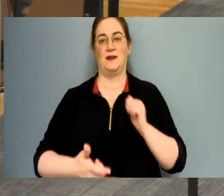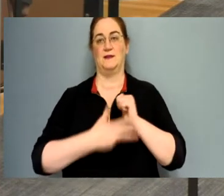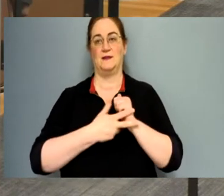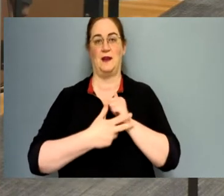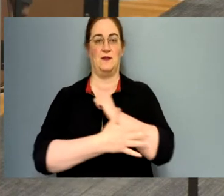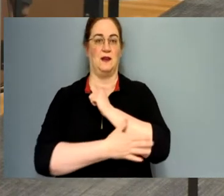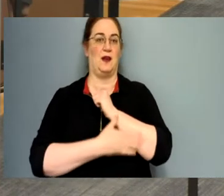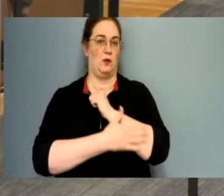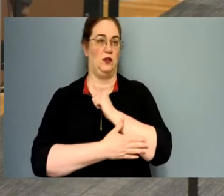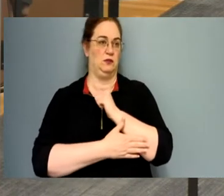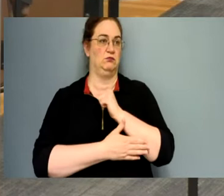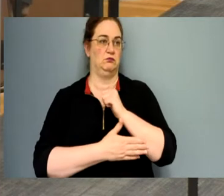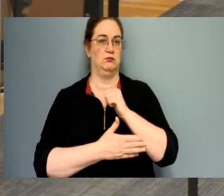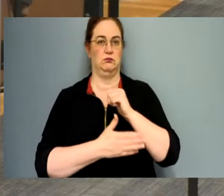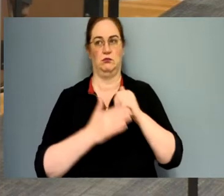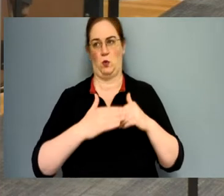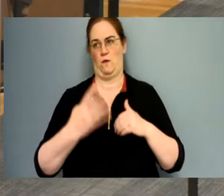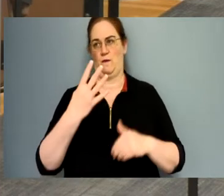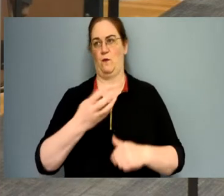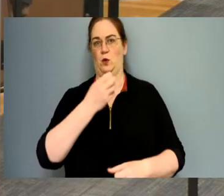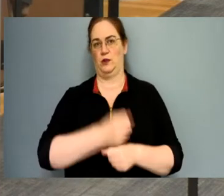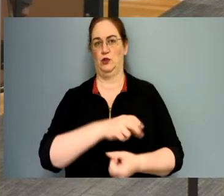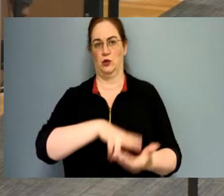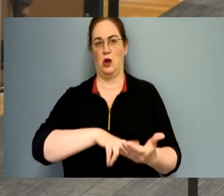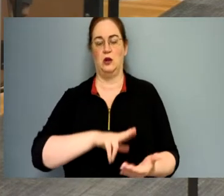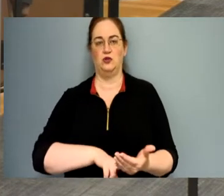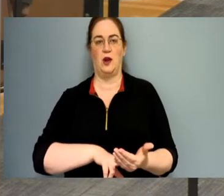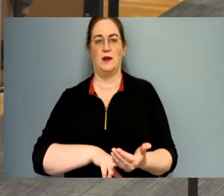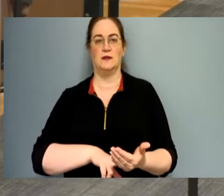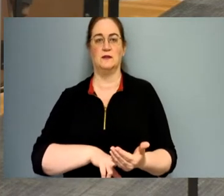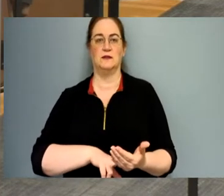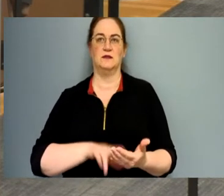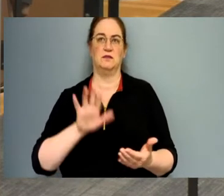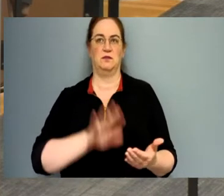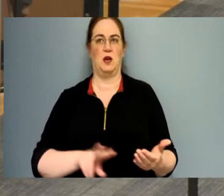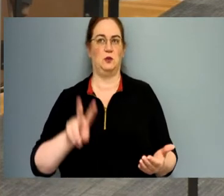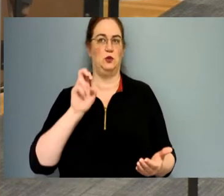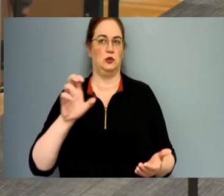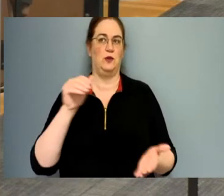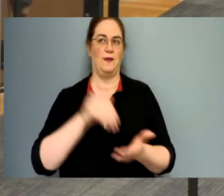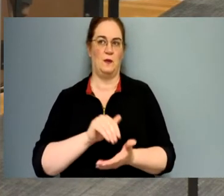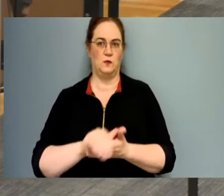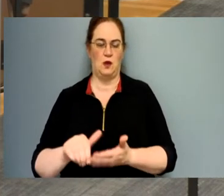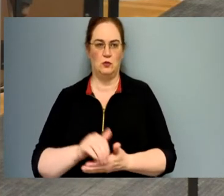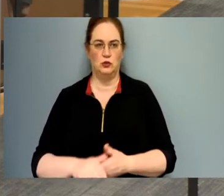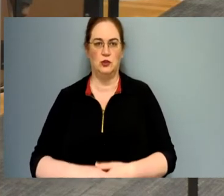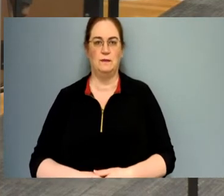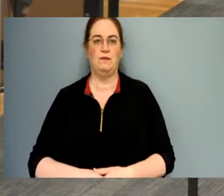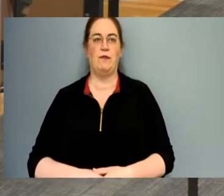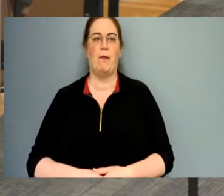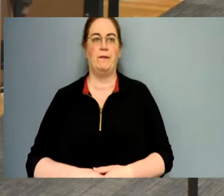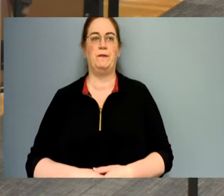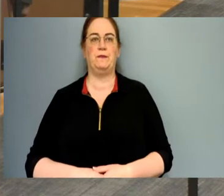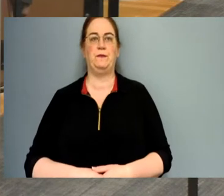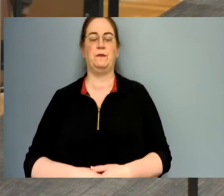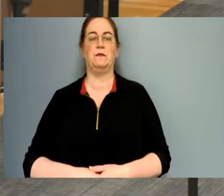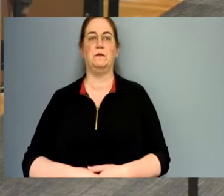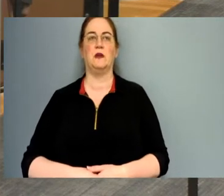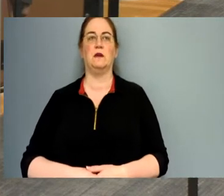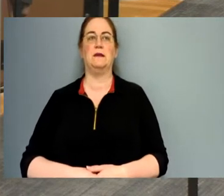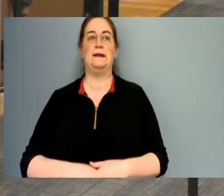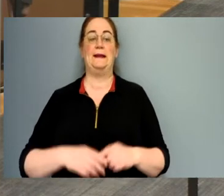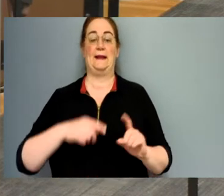county over the 4-year contract about $200,000. Mm-hmm. So we went with them.